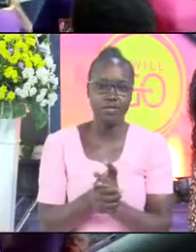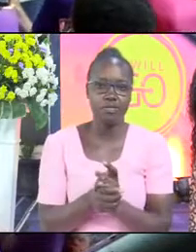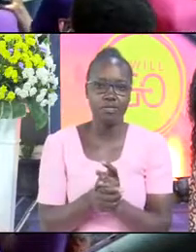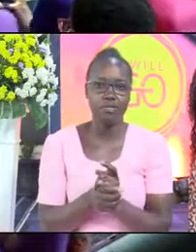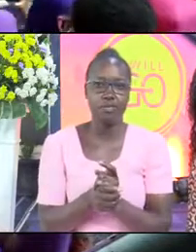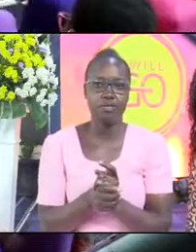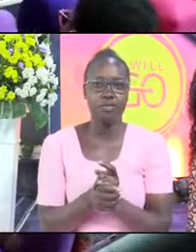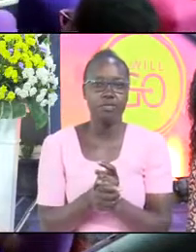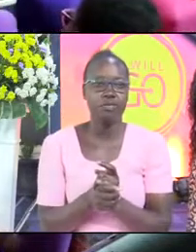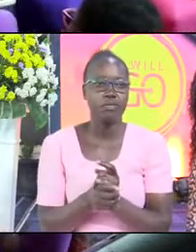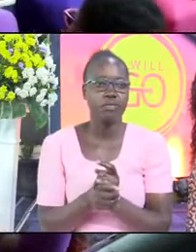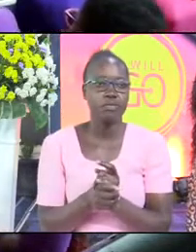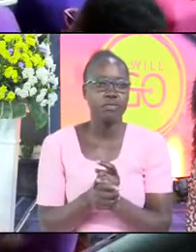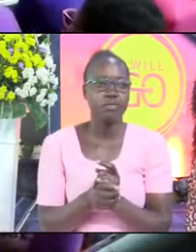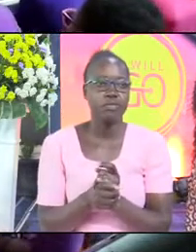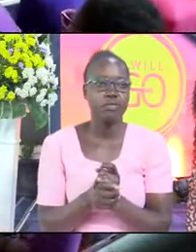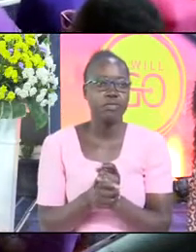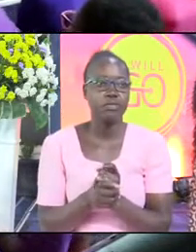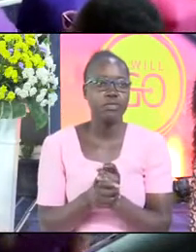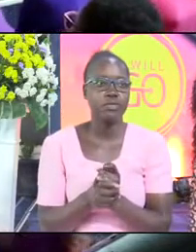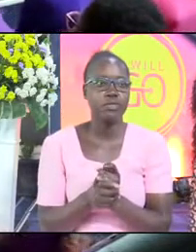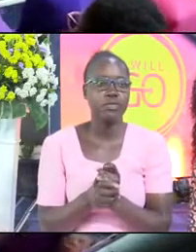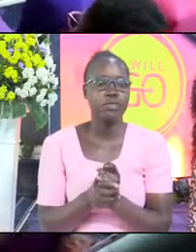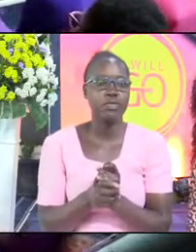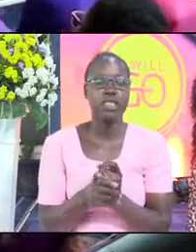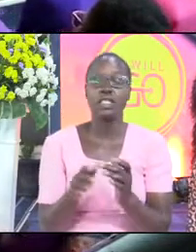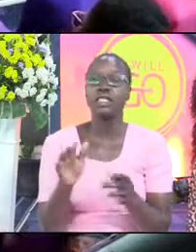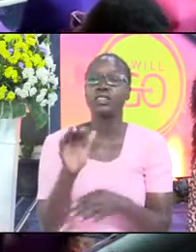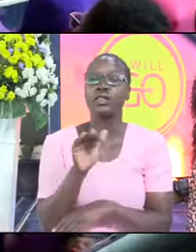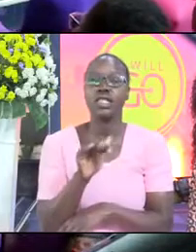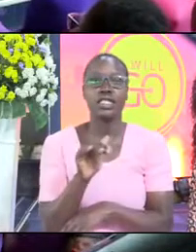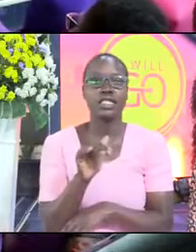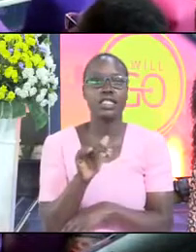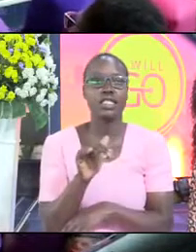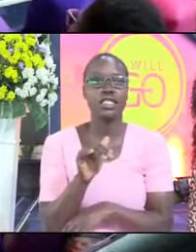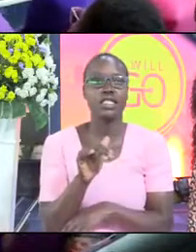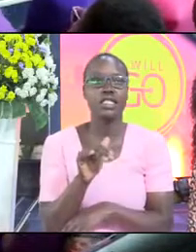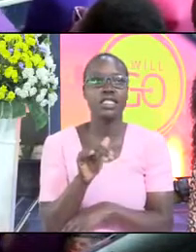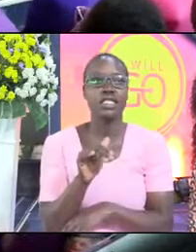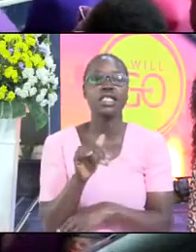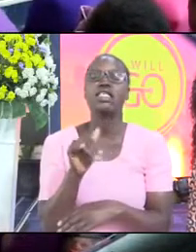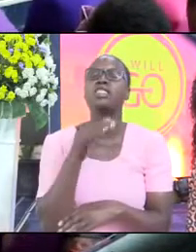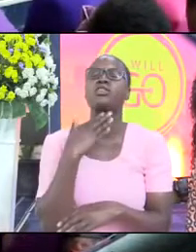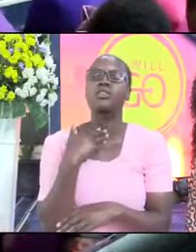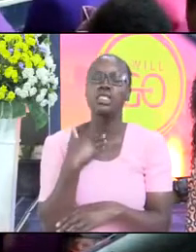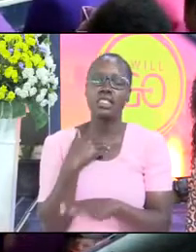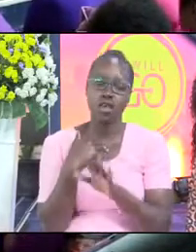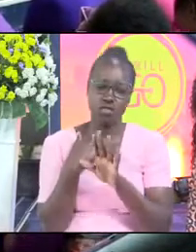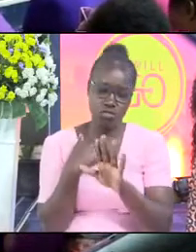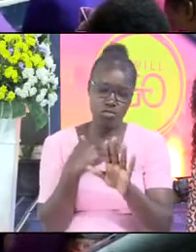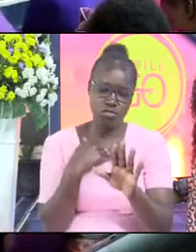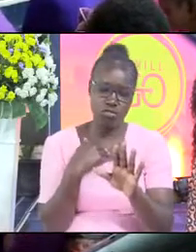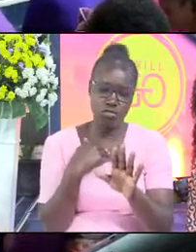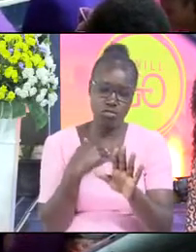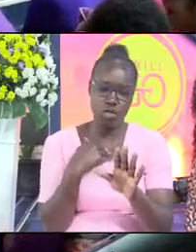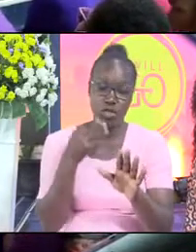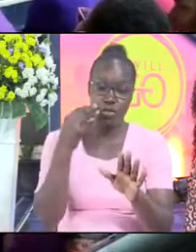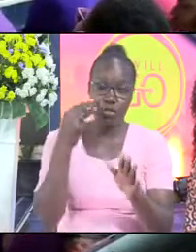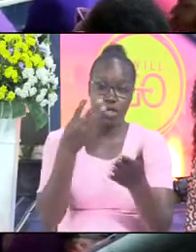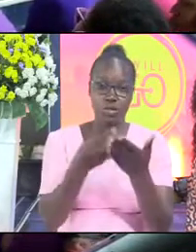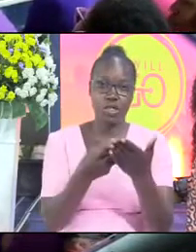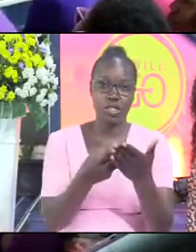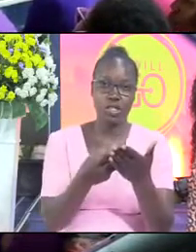Wherever you are right now, I'm going to ask you, is it your desire to be a